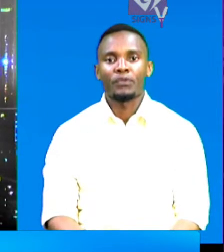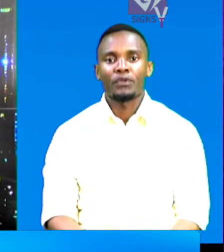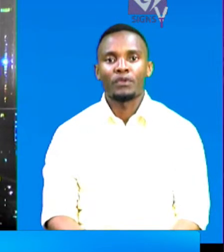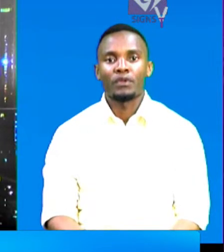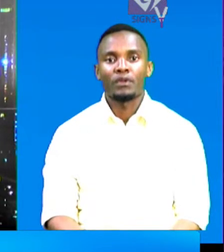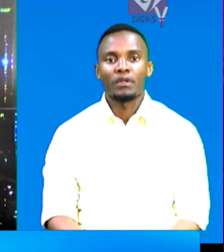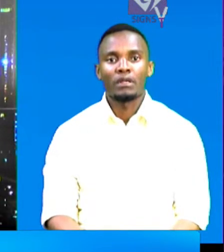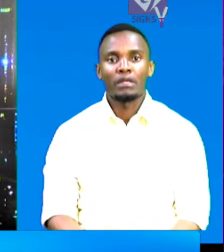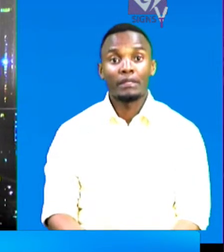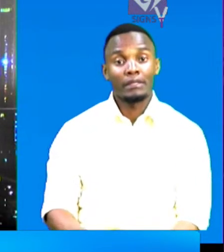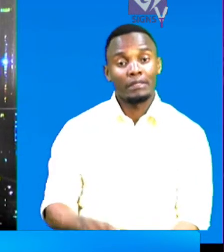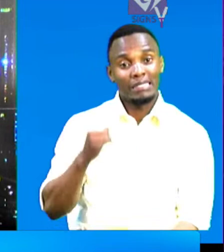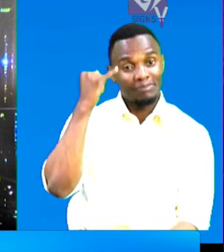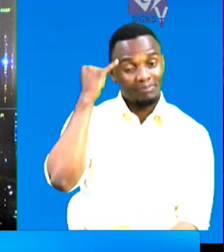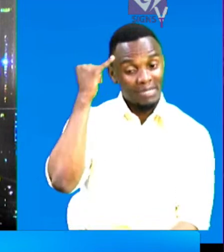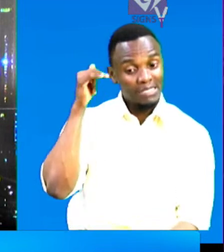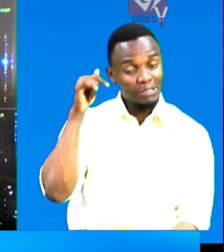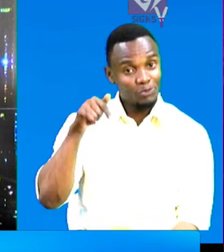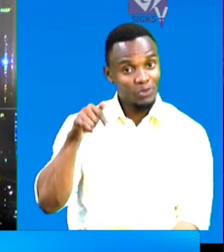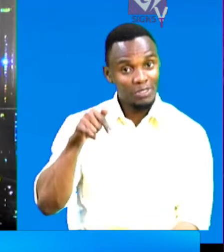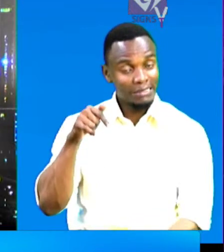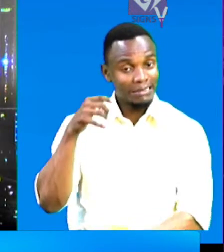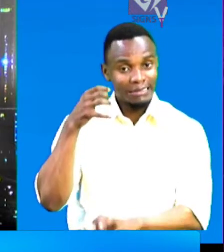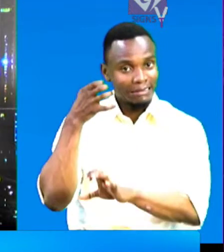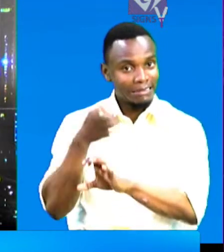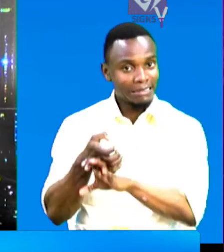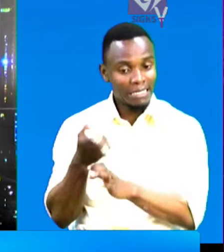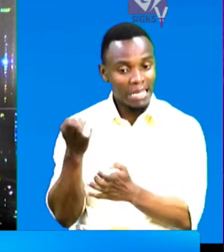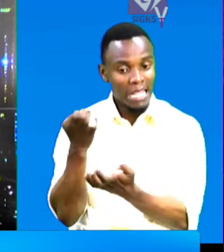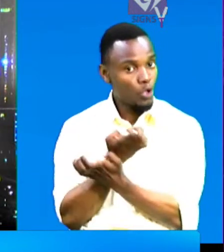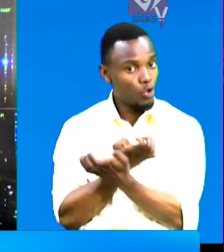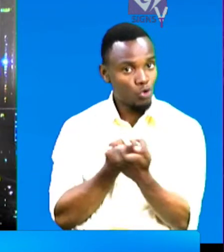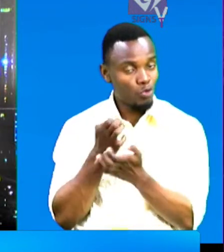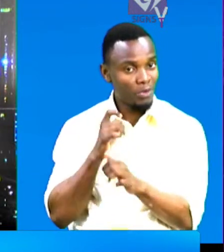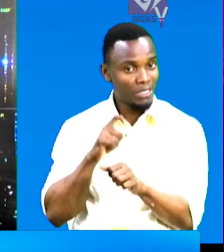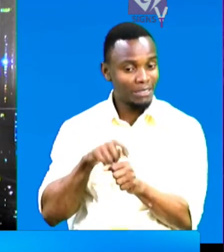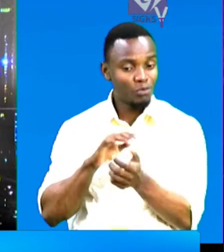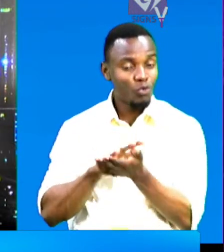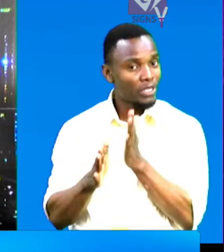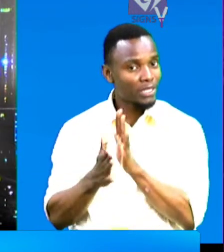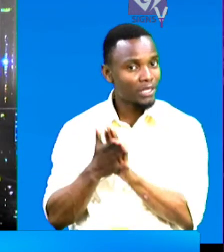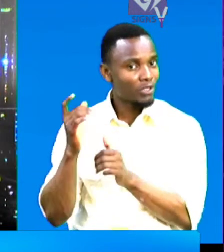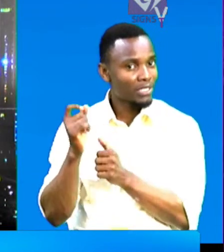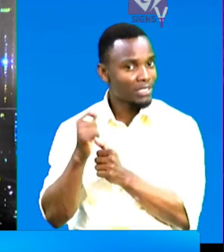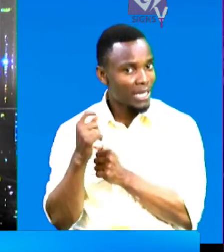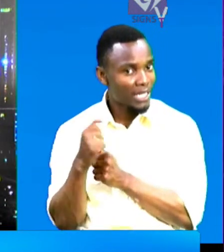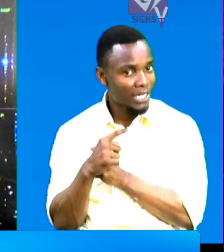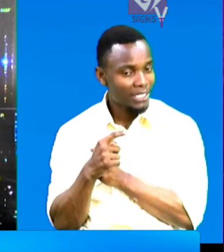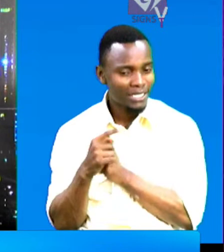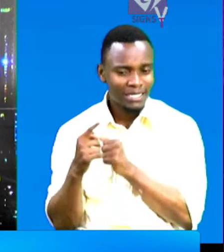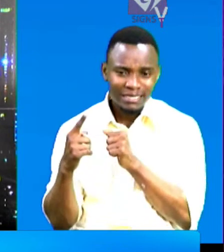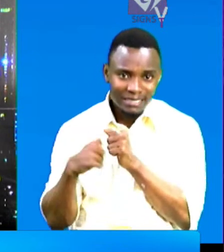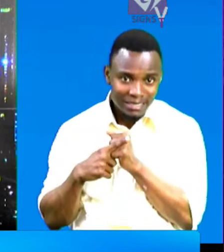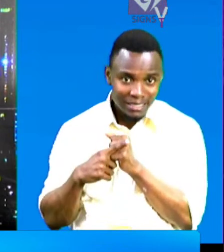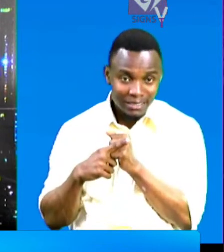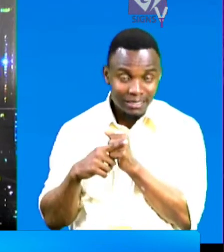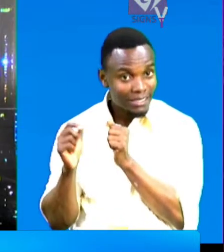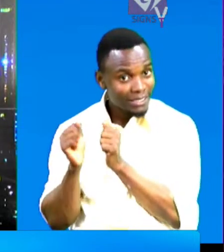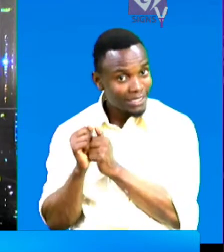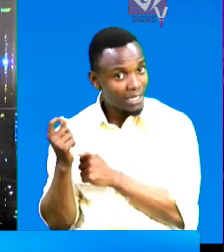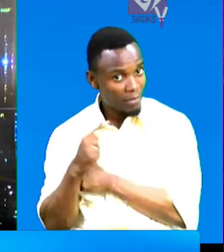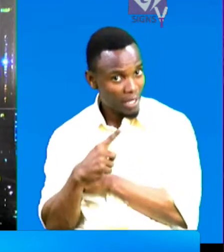Just imagine in these tough economic times without salary for 6 or even 10